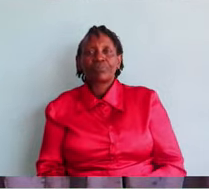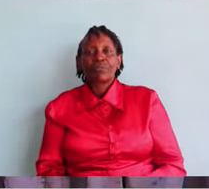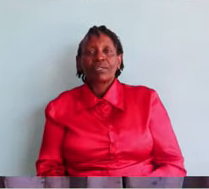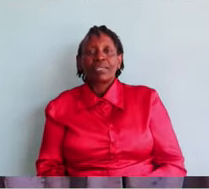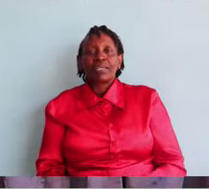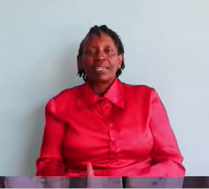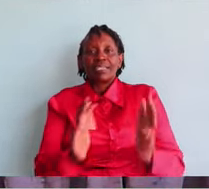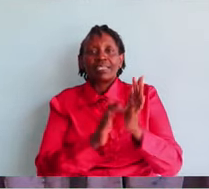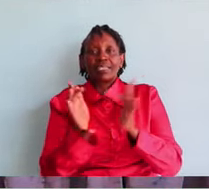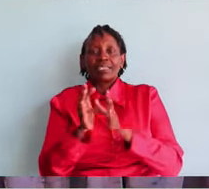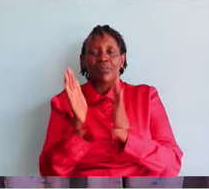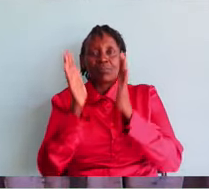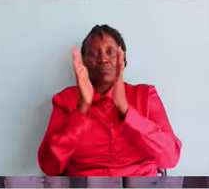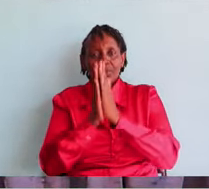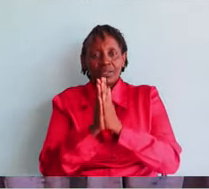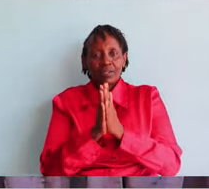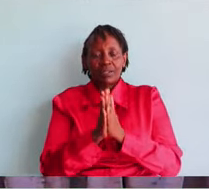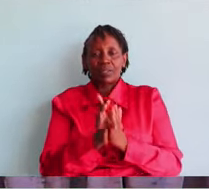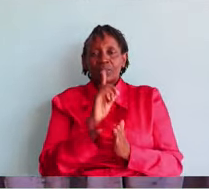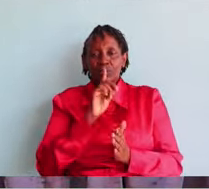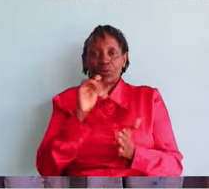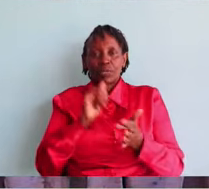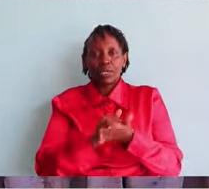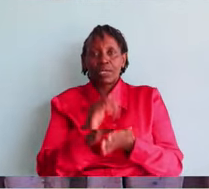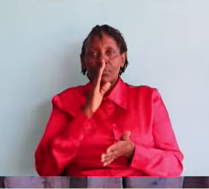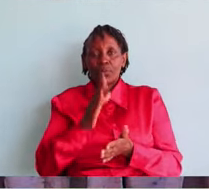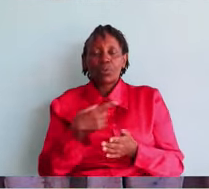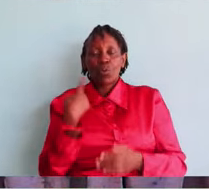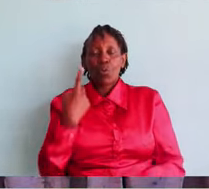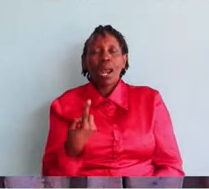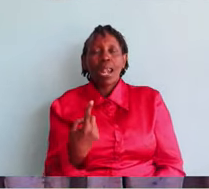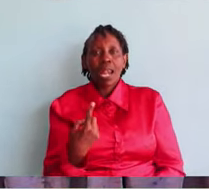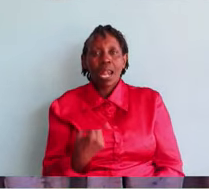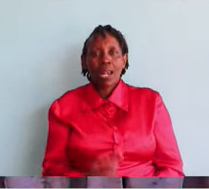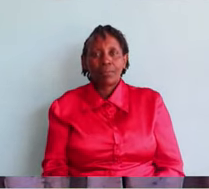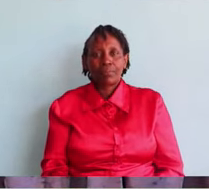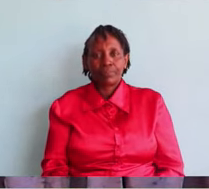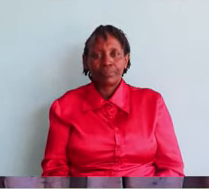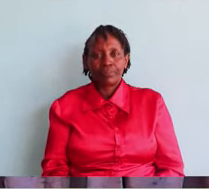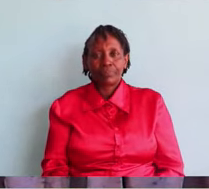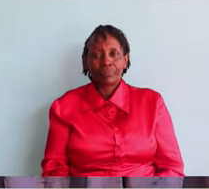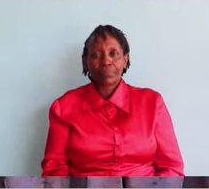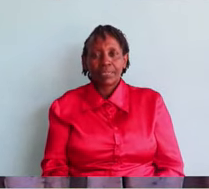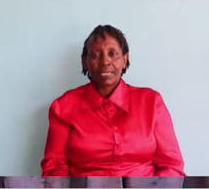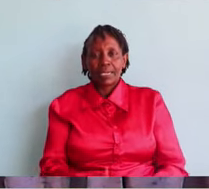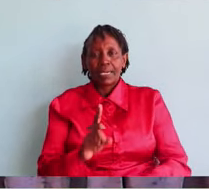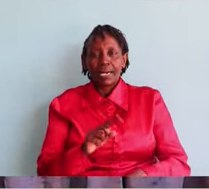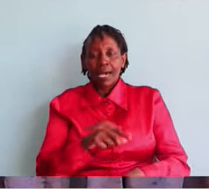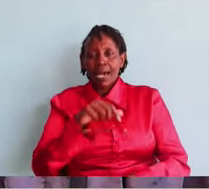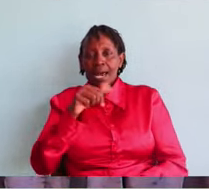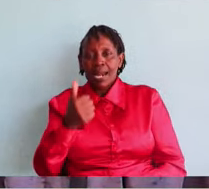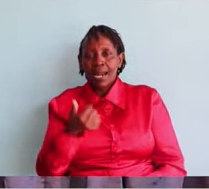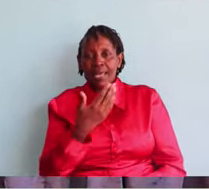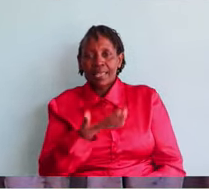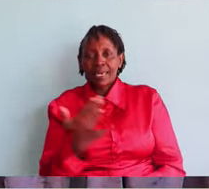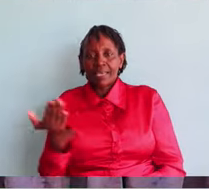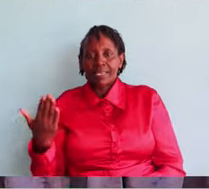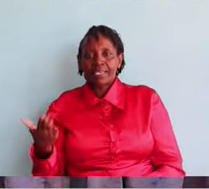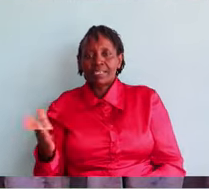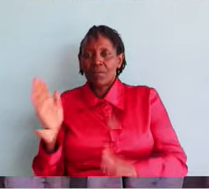prayed for them to be one, even as he and the Father were one. And one of the other things he said was, I'm